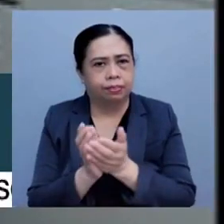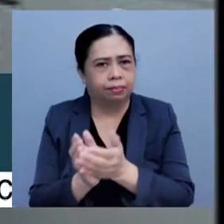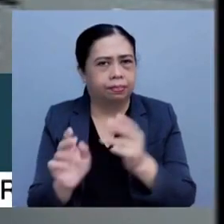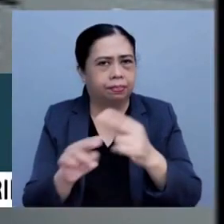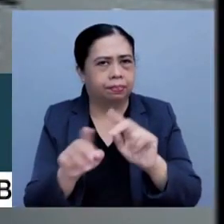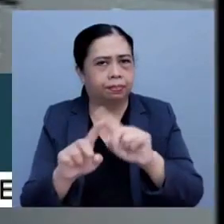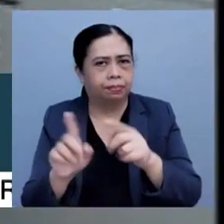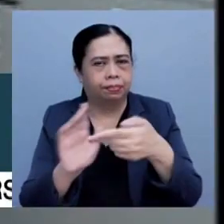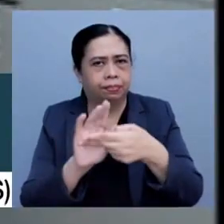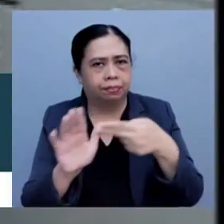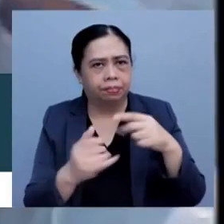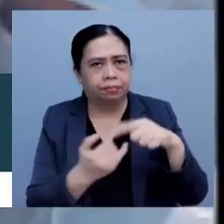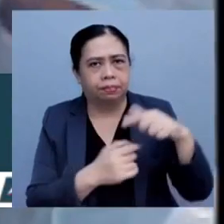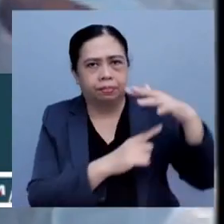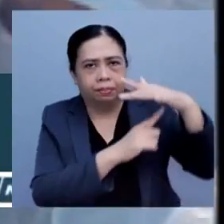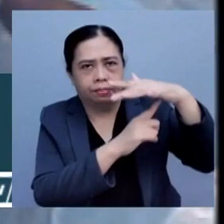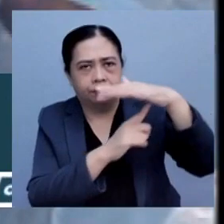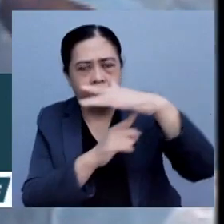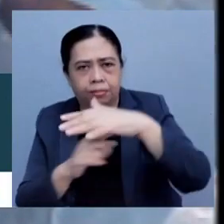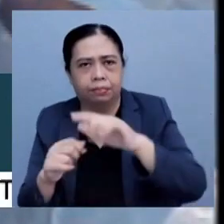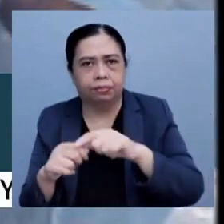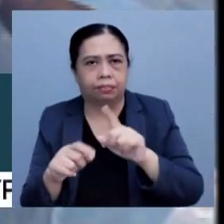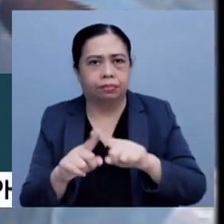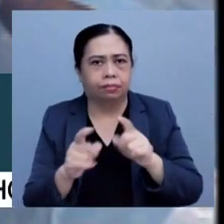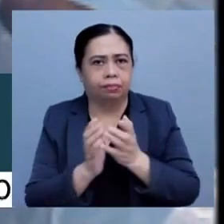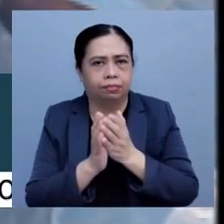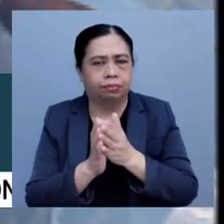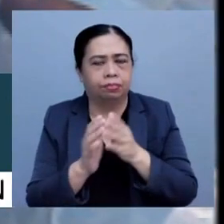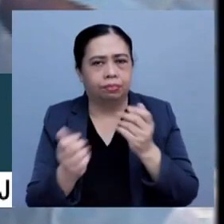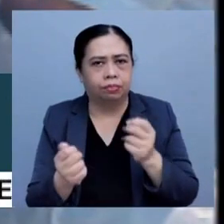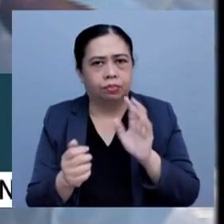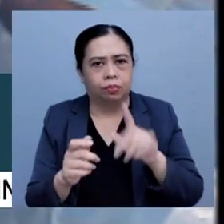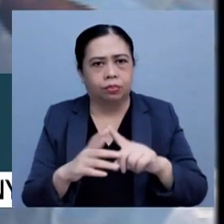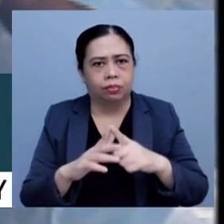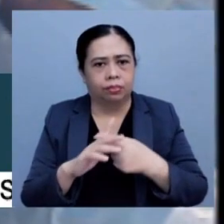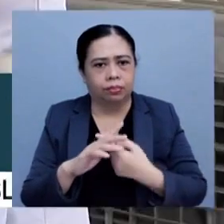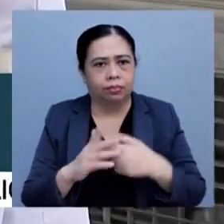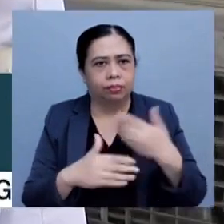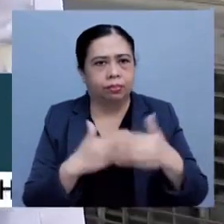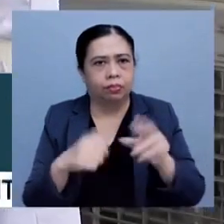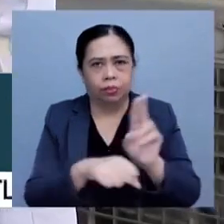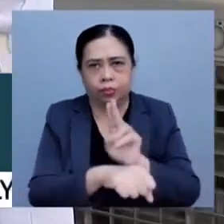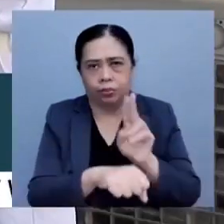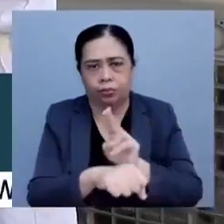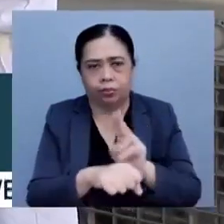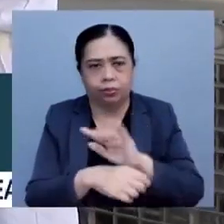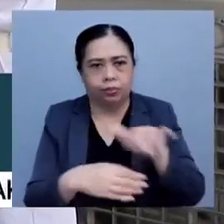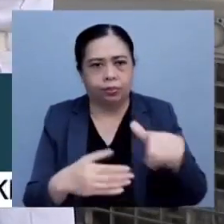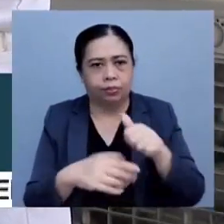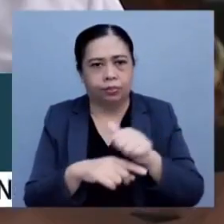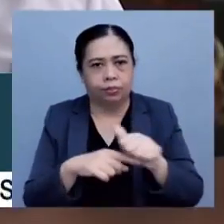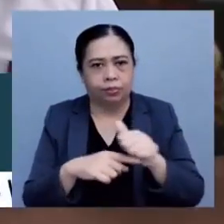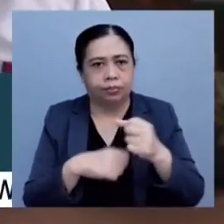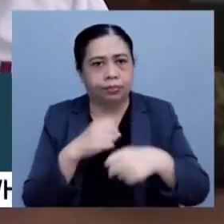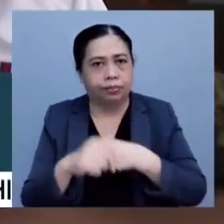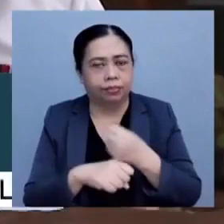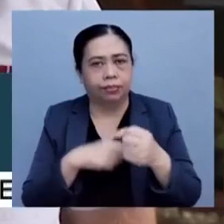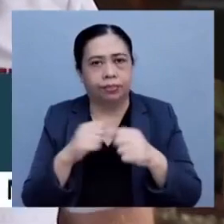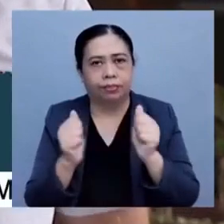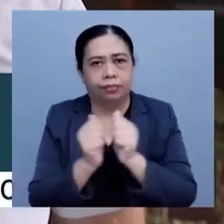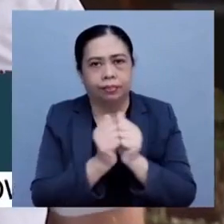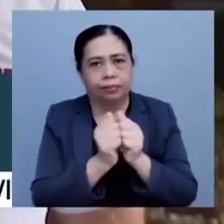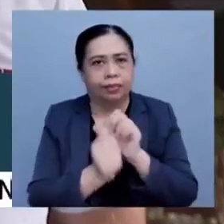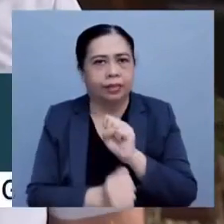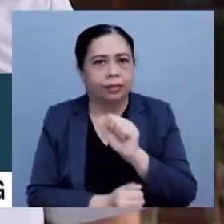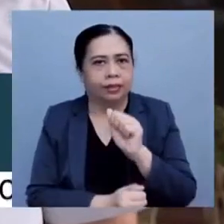helicopter, and C-90 aircraft will be utilized throughout the exercise. The annual exercise Sama-Sama comes on the